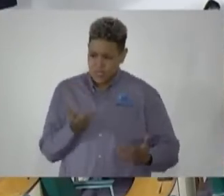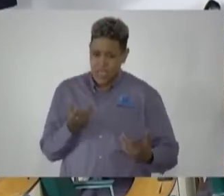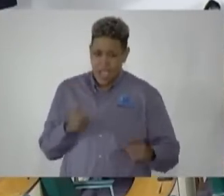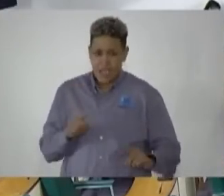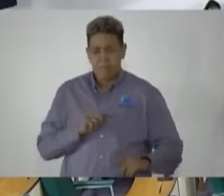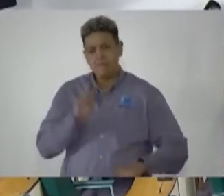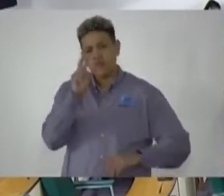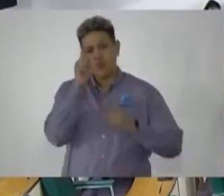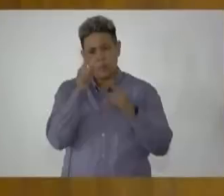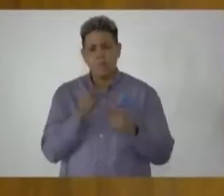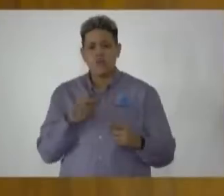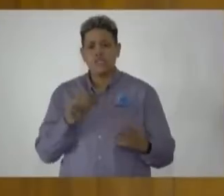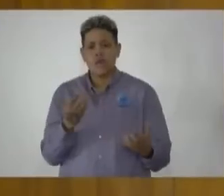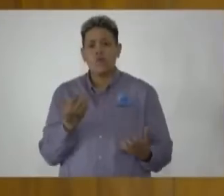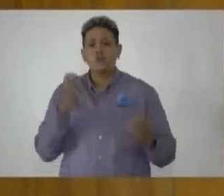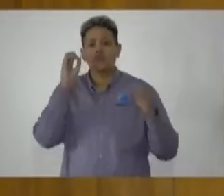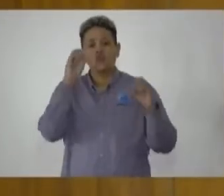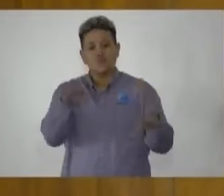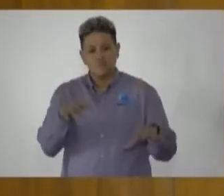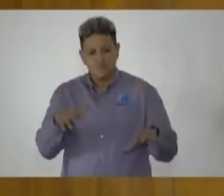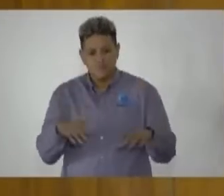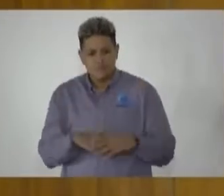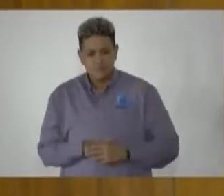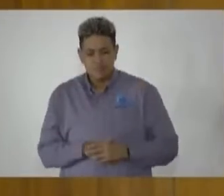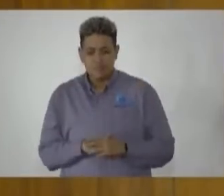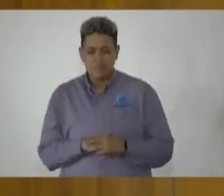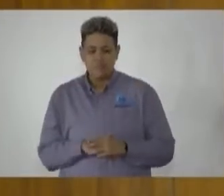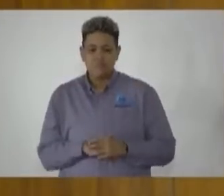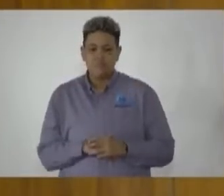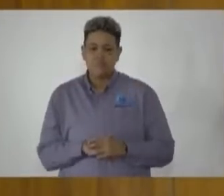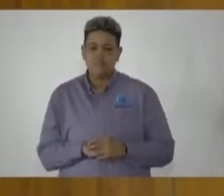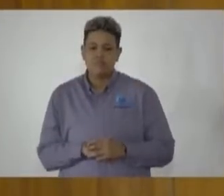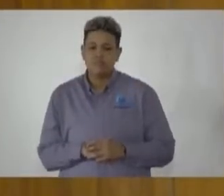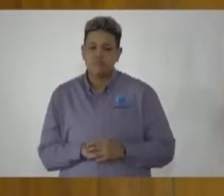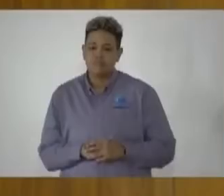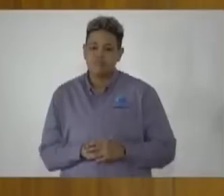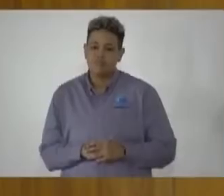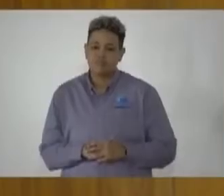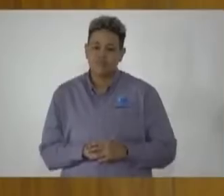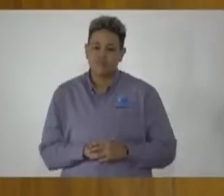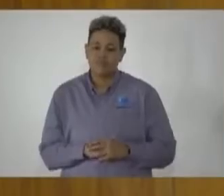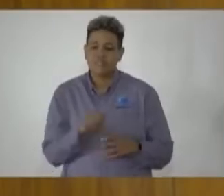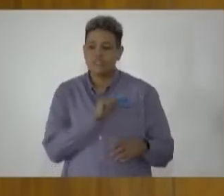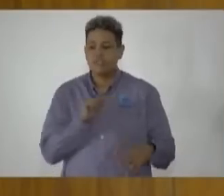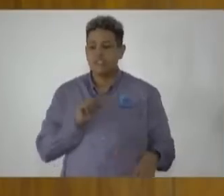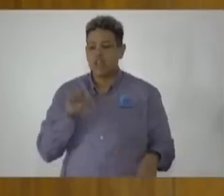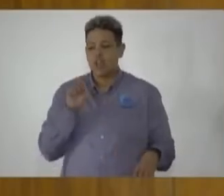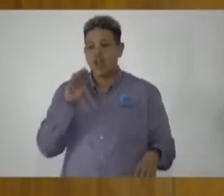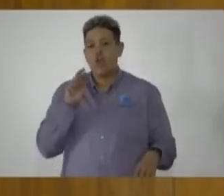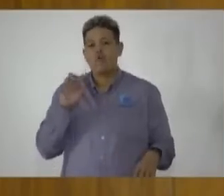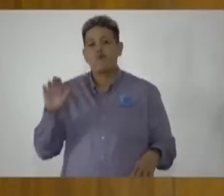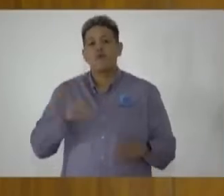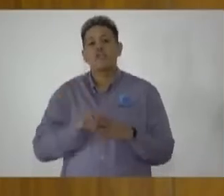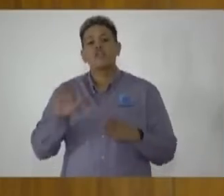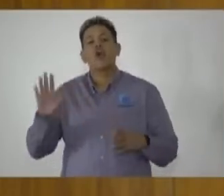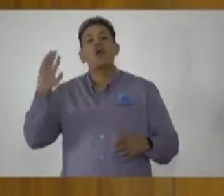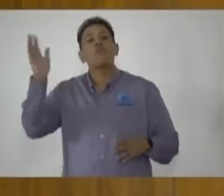there are 2 points that I want to raise because, you know, Senator Longmore in her